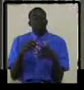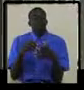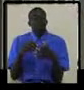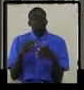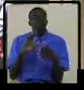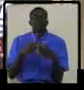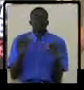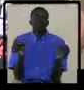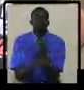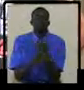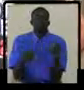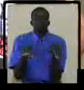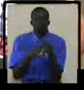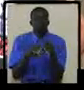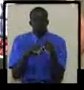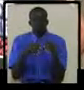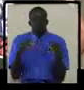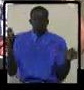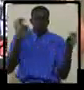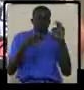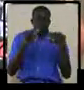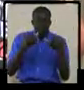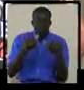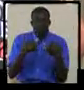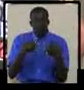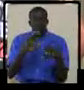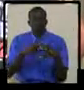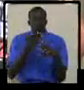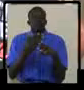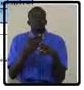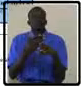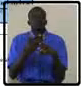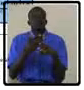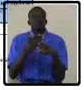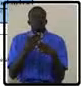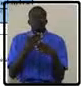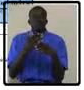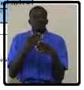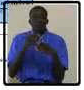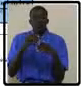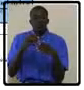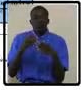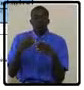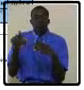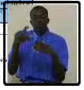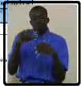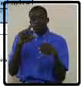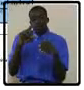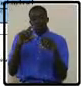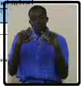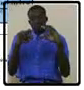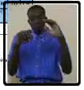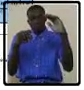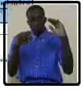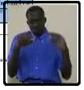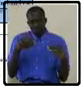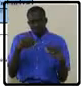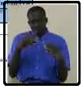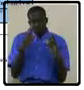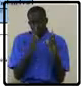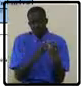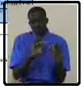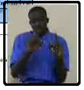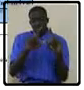experiments with them today. And which are those? Those are usually the ones at the bottom of the left-hand side of the periodic table.